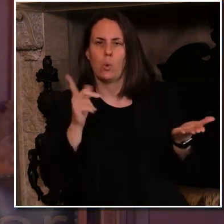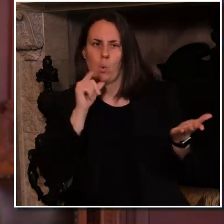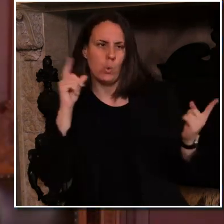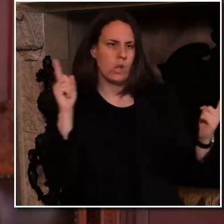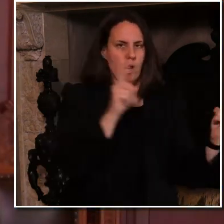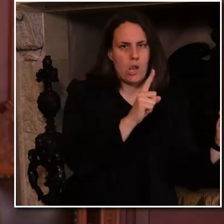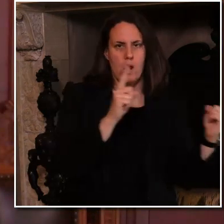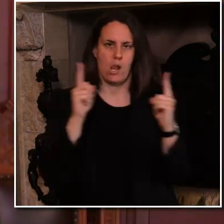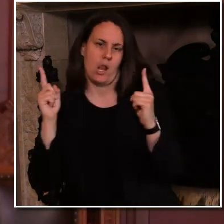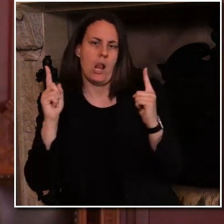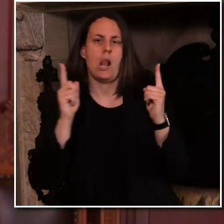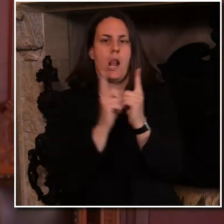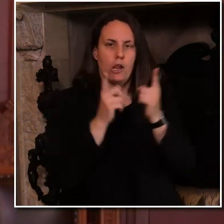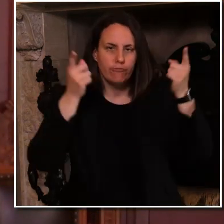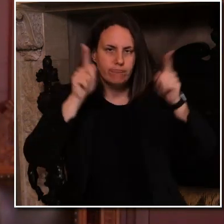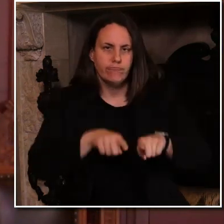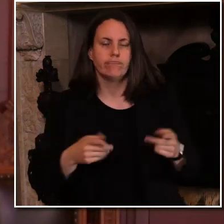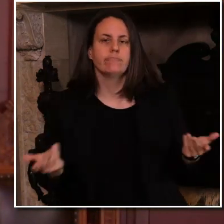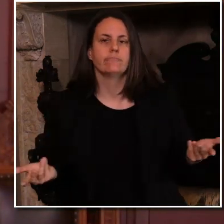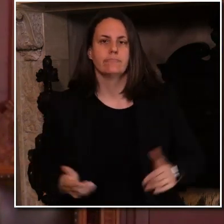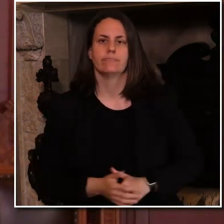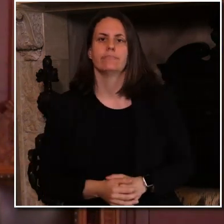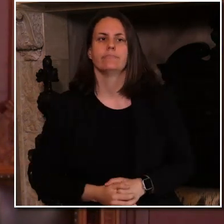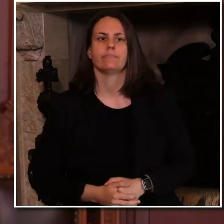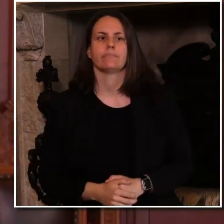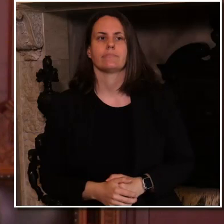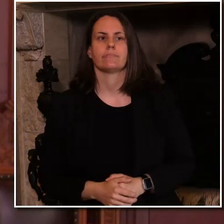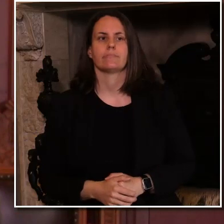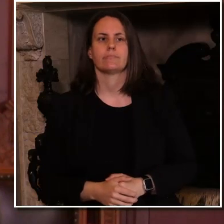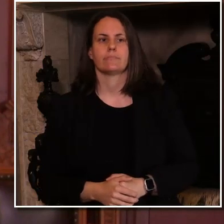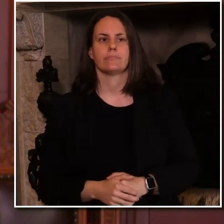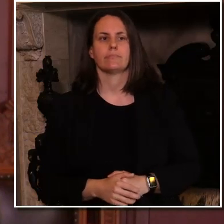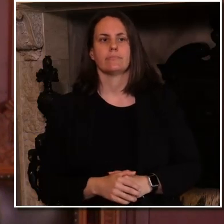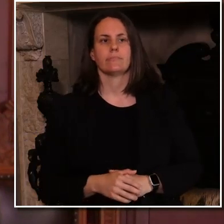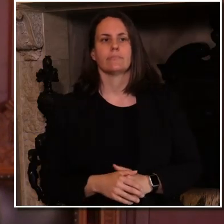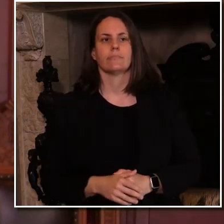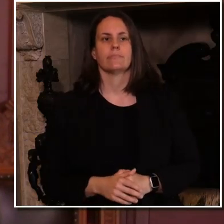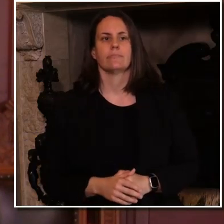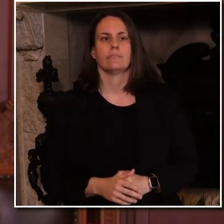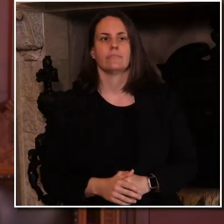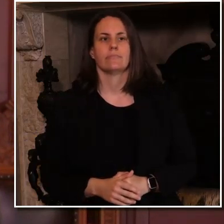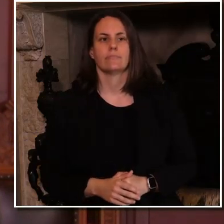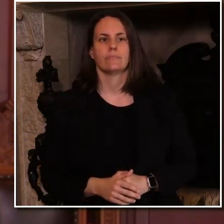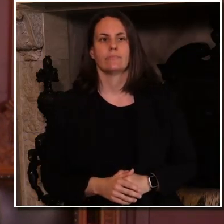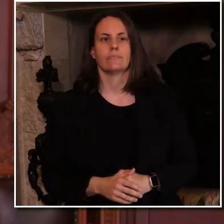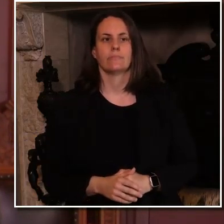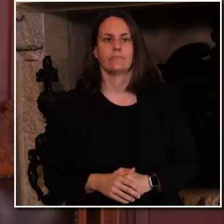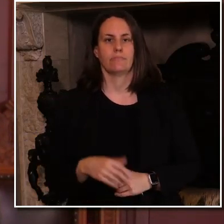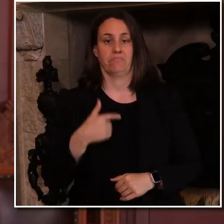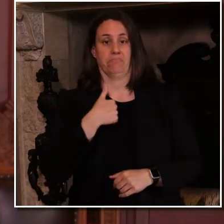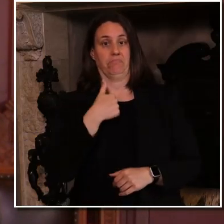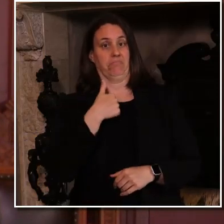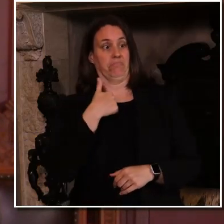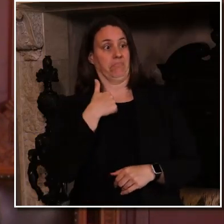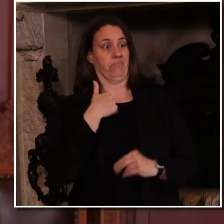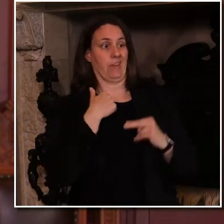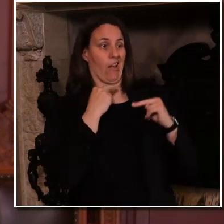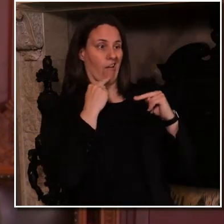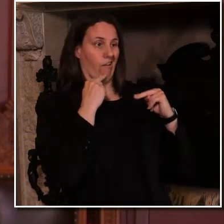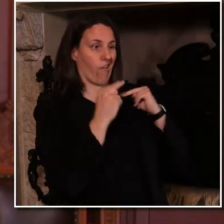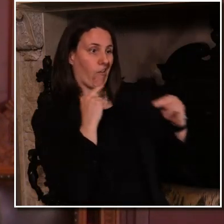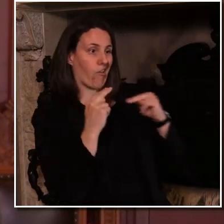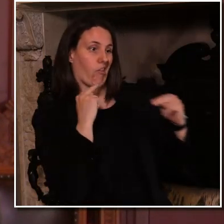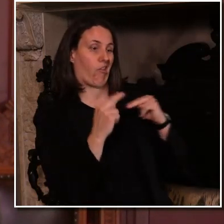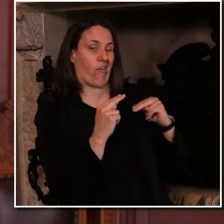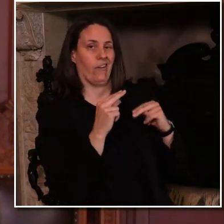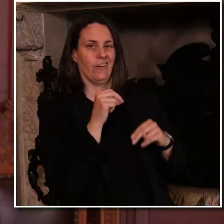I'm not in the business of negotiating over the media. I'd like to